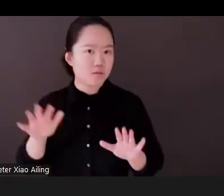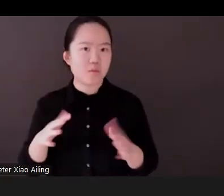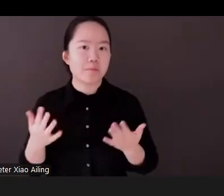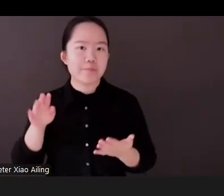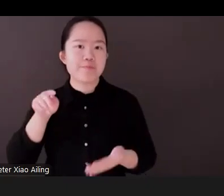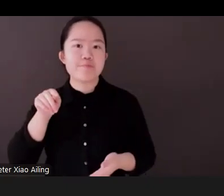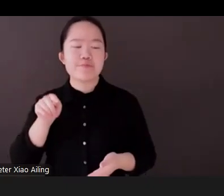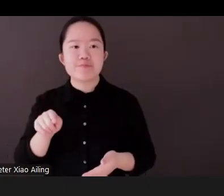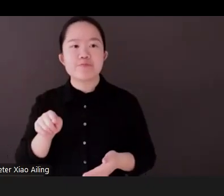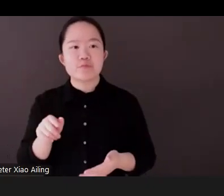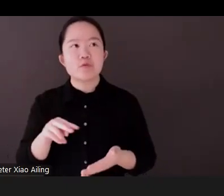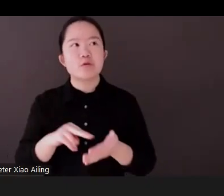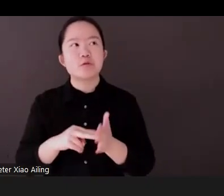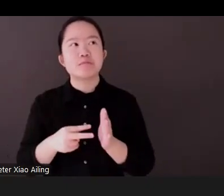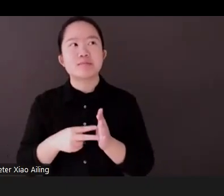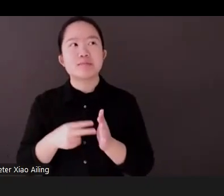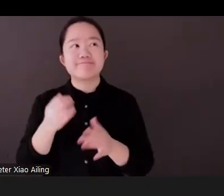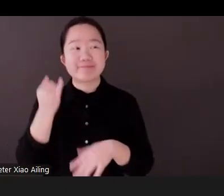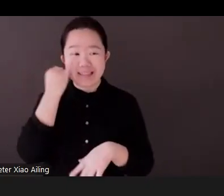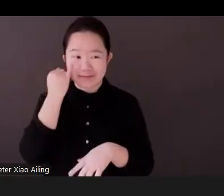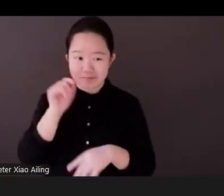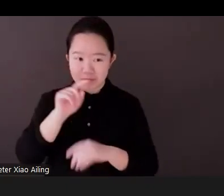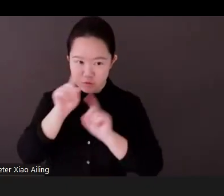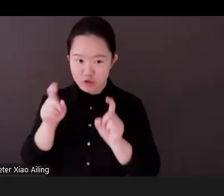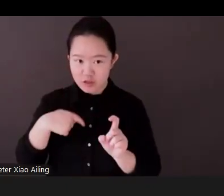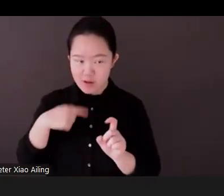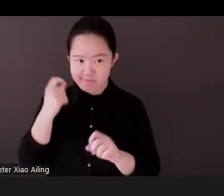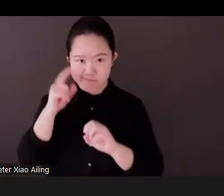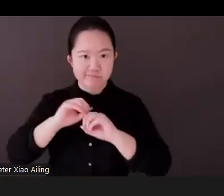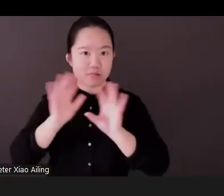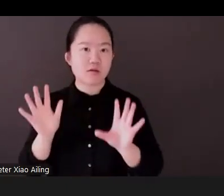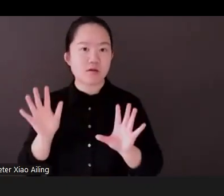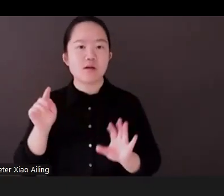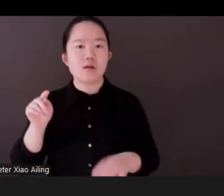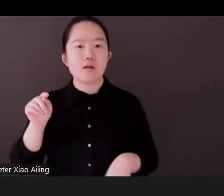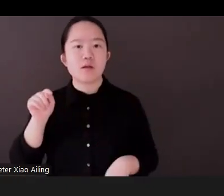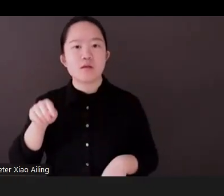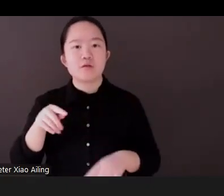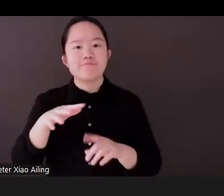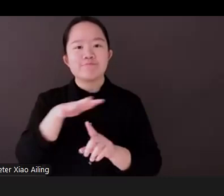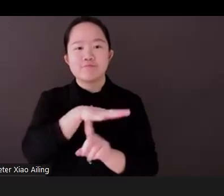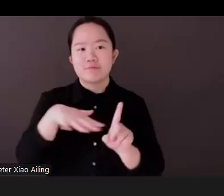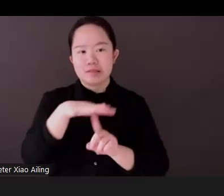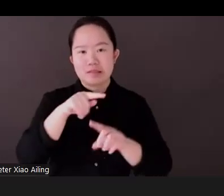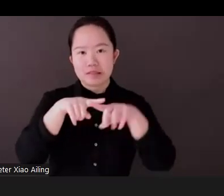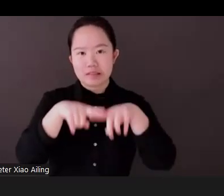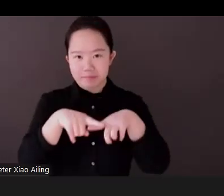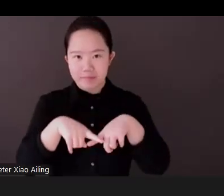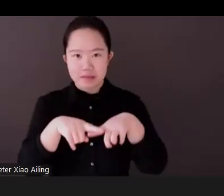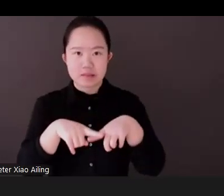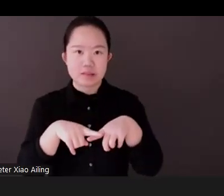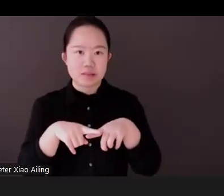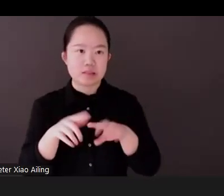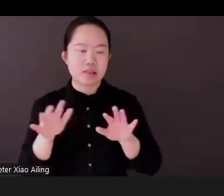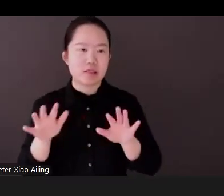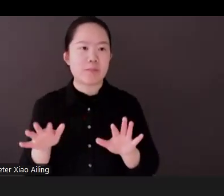if I understood the question correctly, it's I'd assume that this it relates the what kind